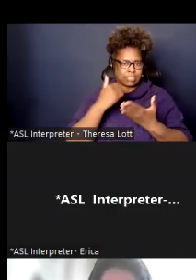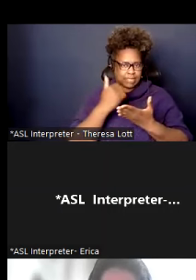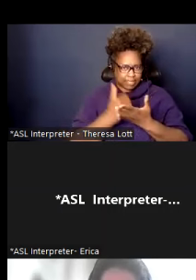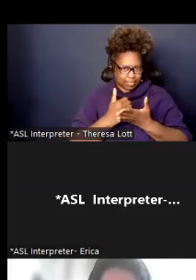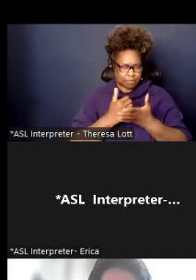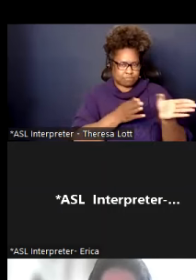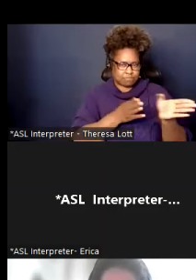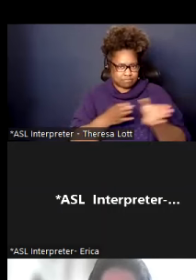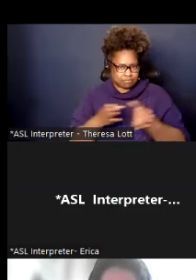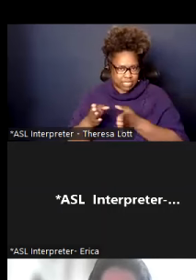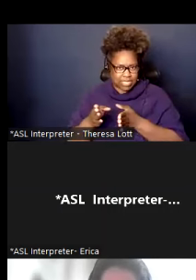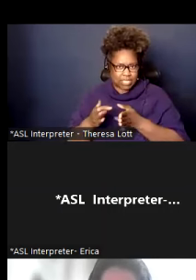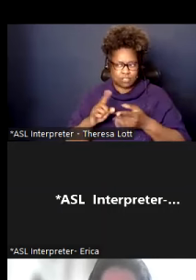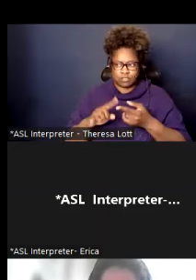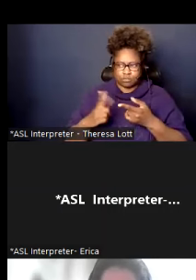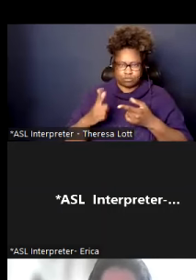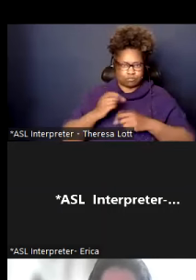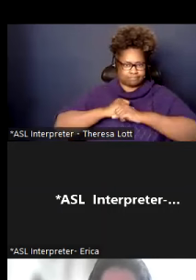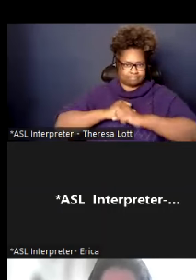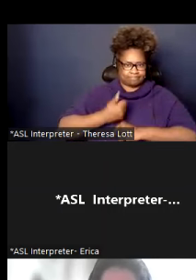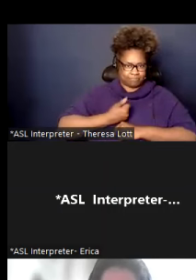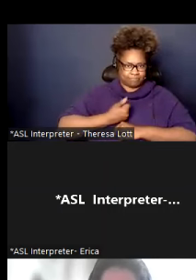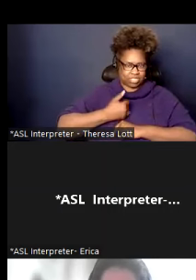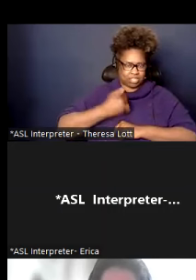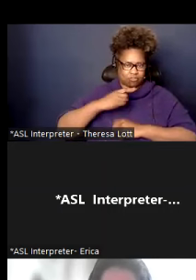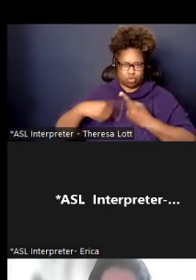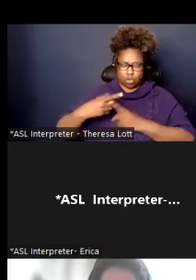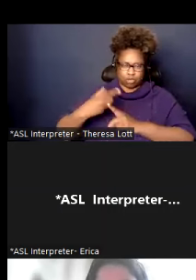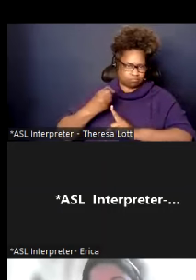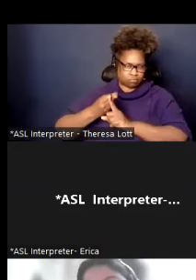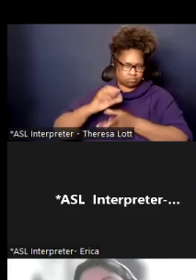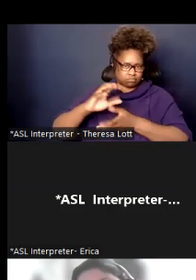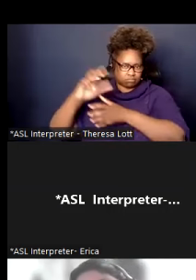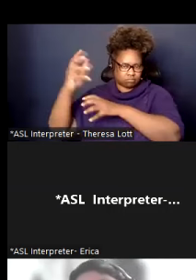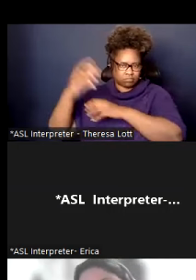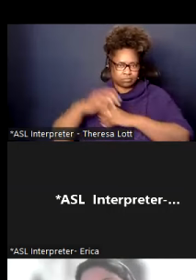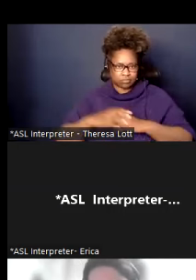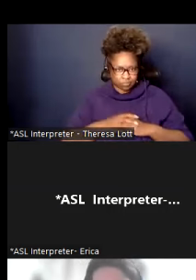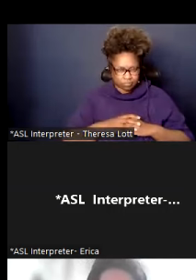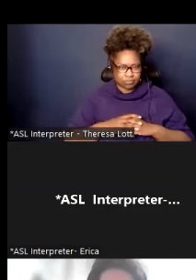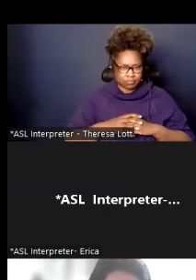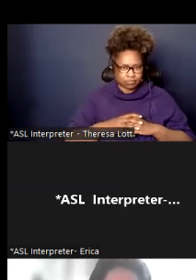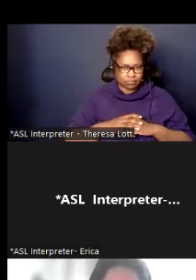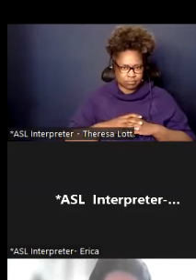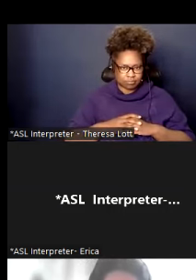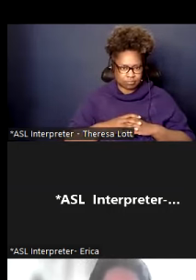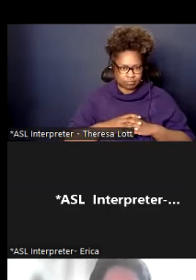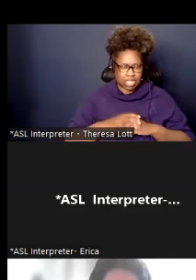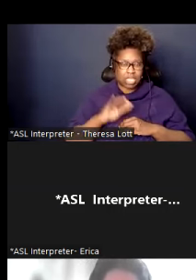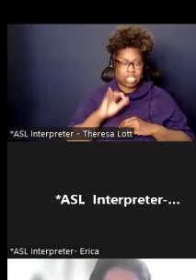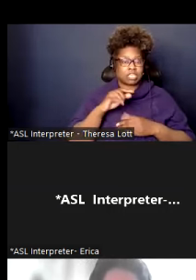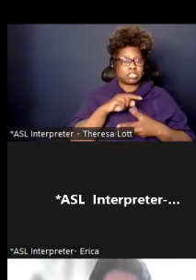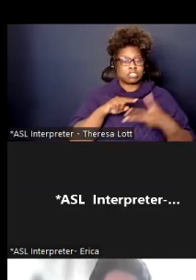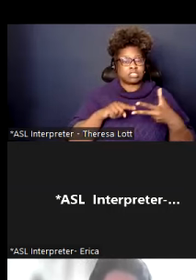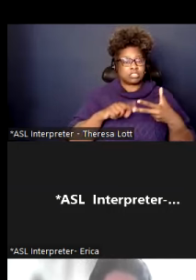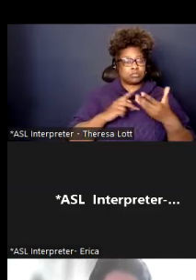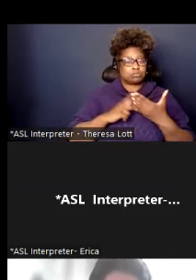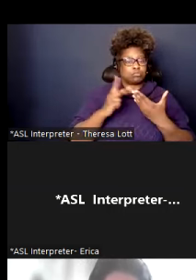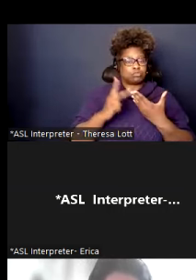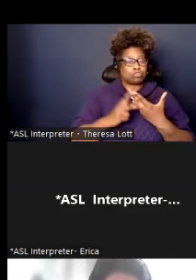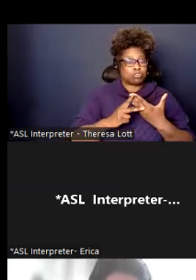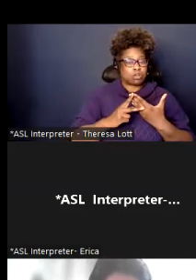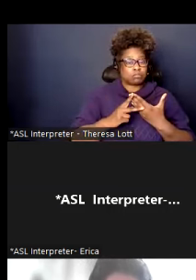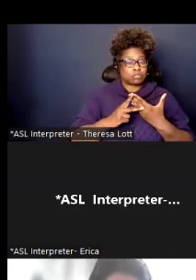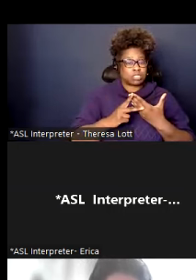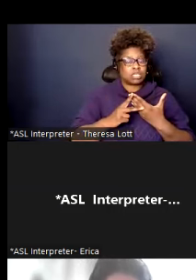program in the state of New Jersey. They are the preeminent flagship planning program for how we address